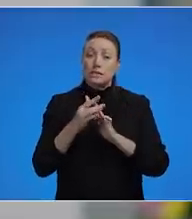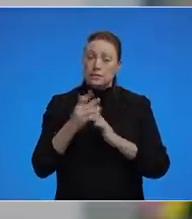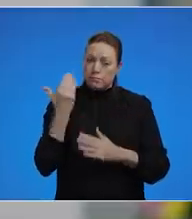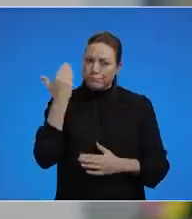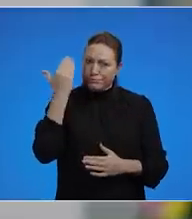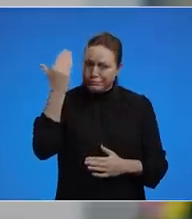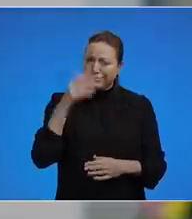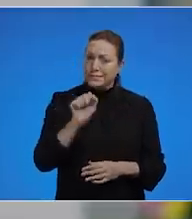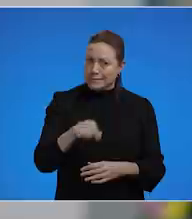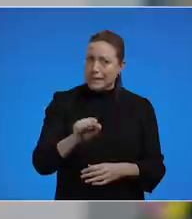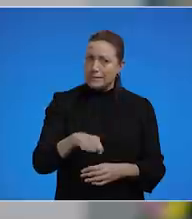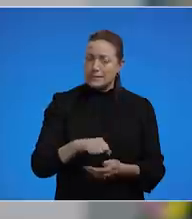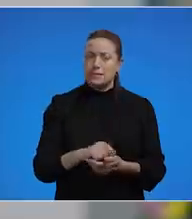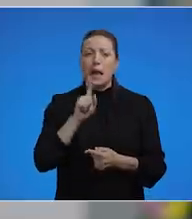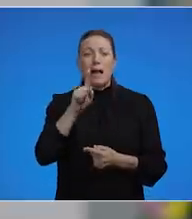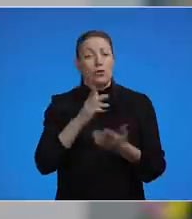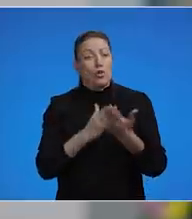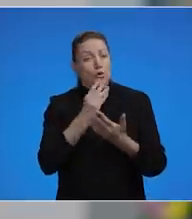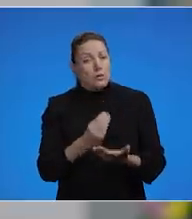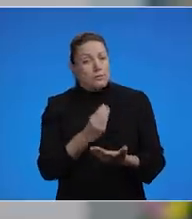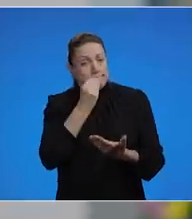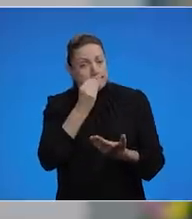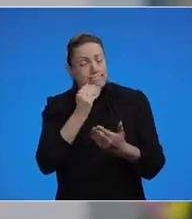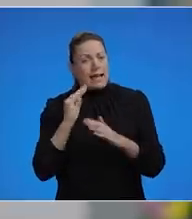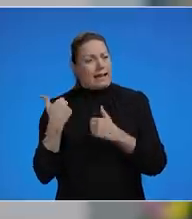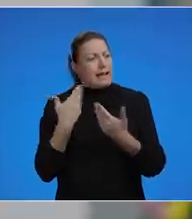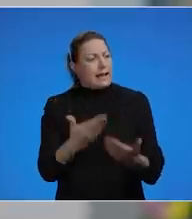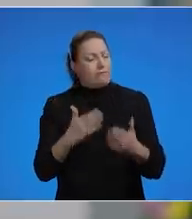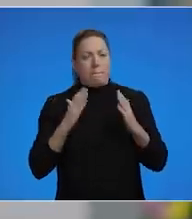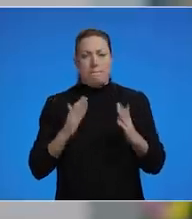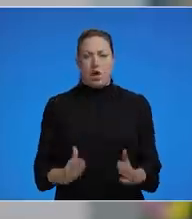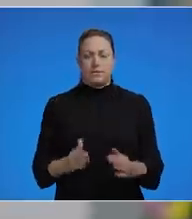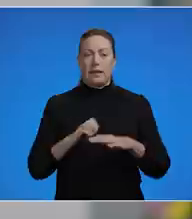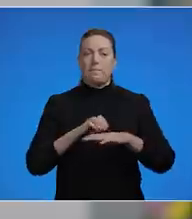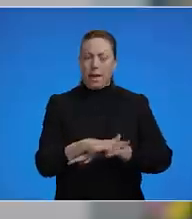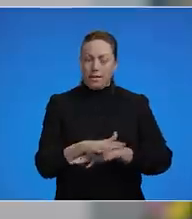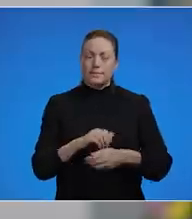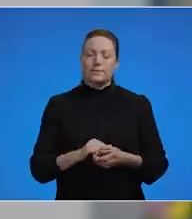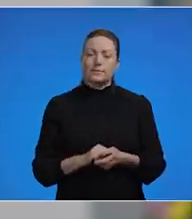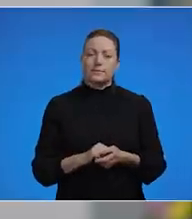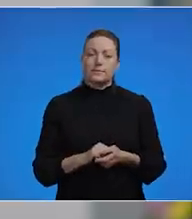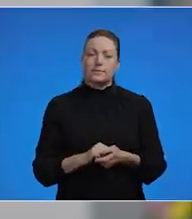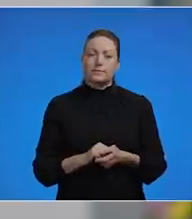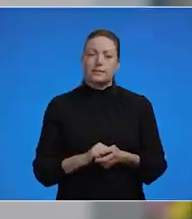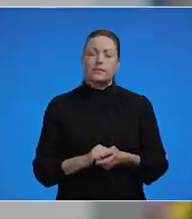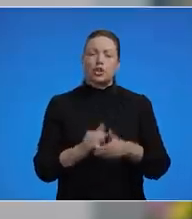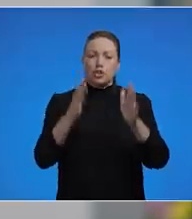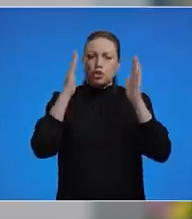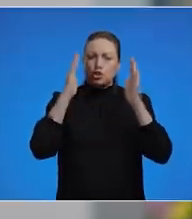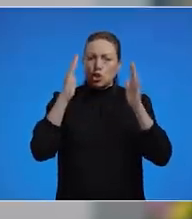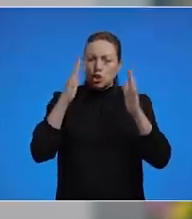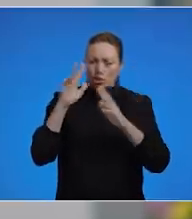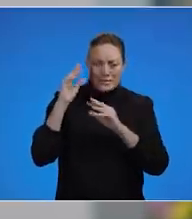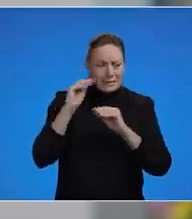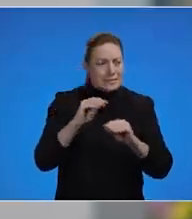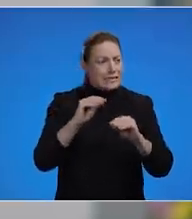his words. In the Eucharist, he also gave us his body and blood. The Church teaches us that the